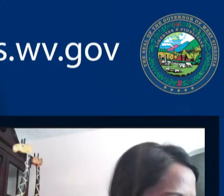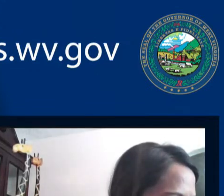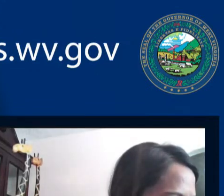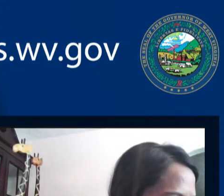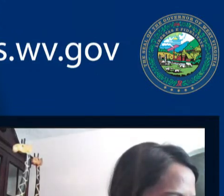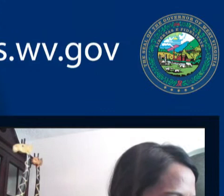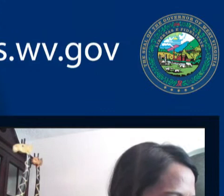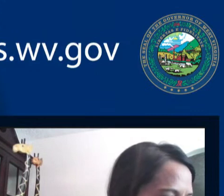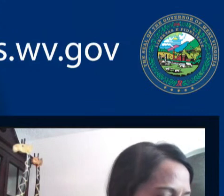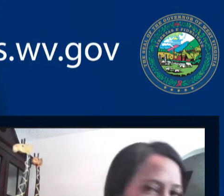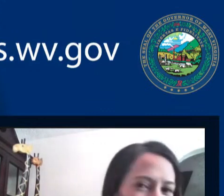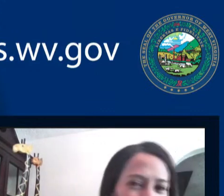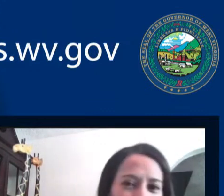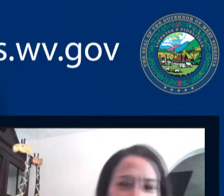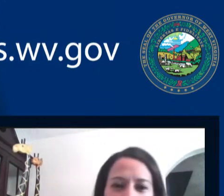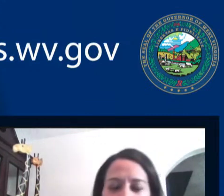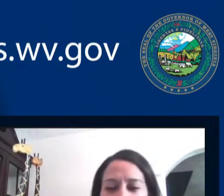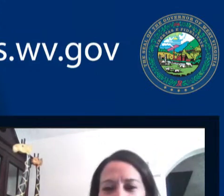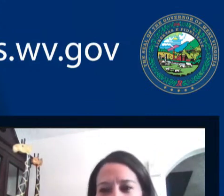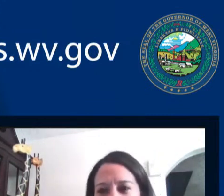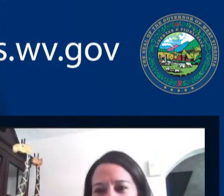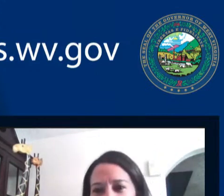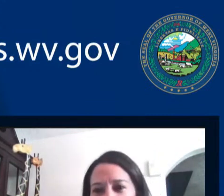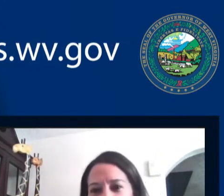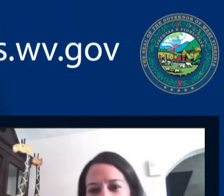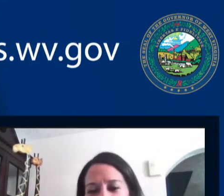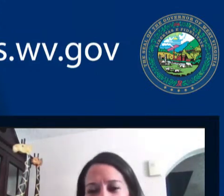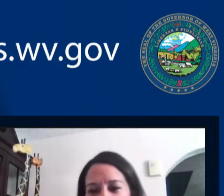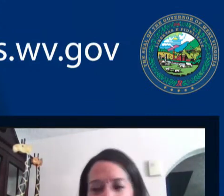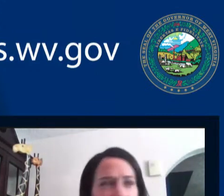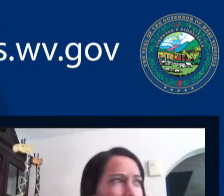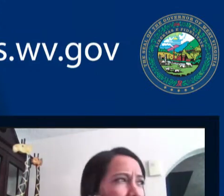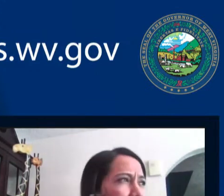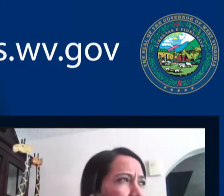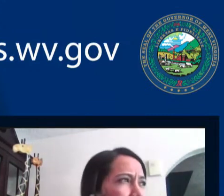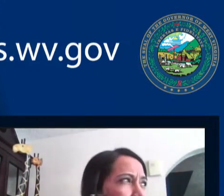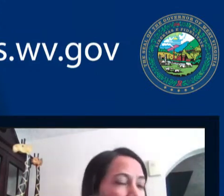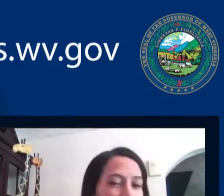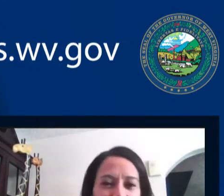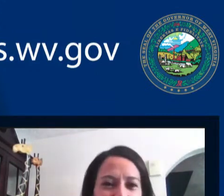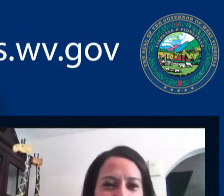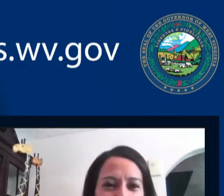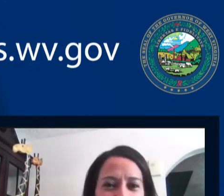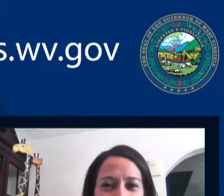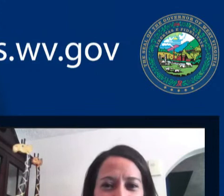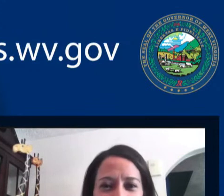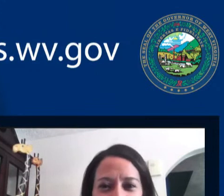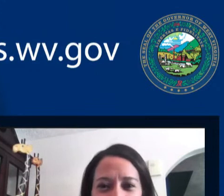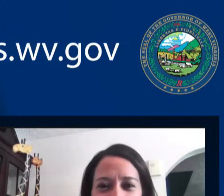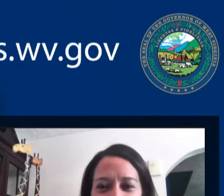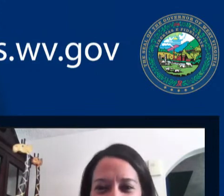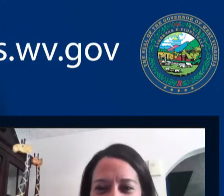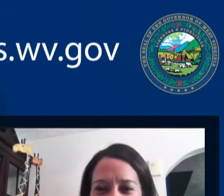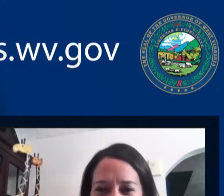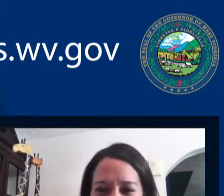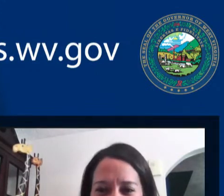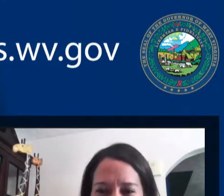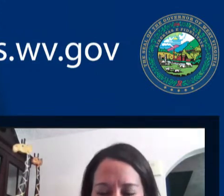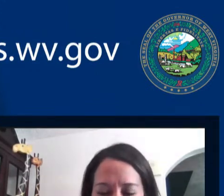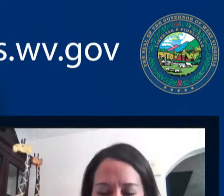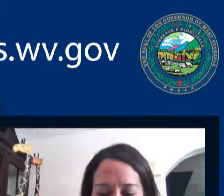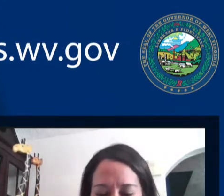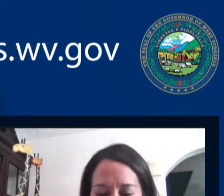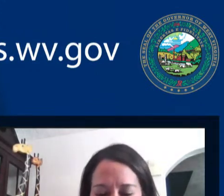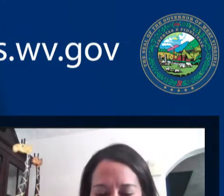out the windows behind you, probably you'll see it too. And can you give us an update on where we are and if things are going well, and if you're pleased